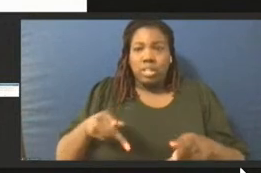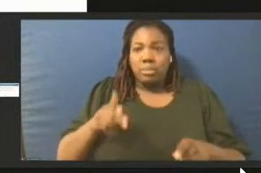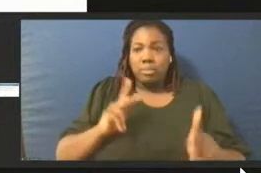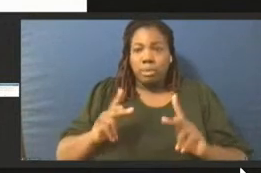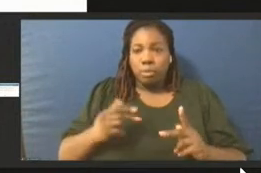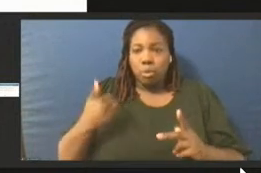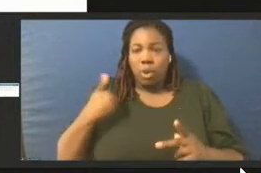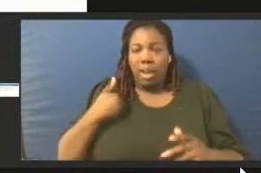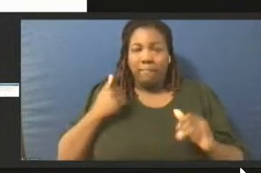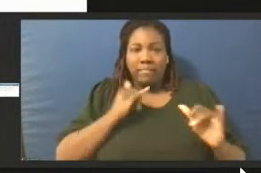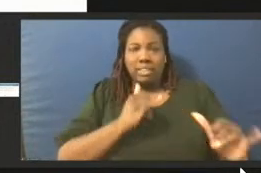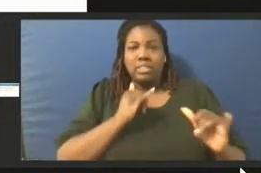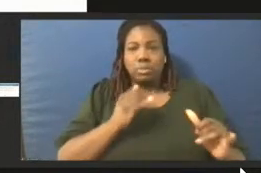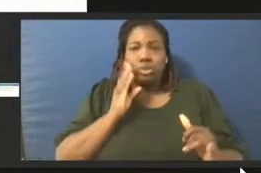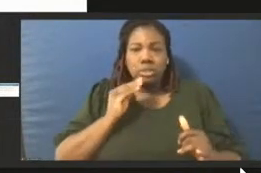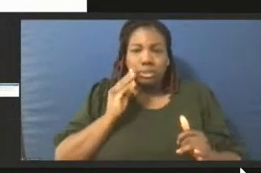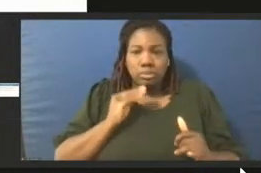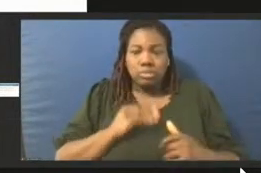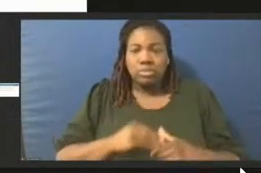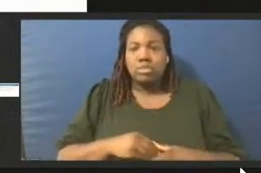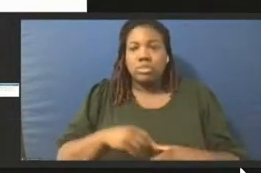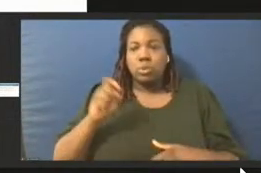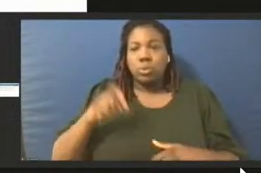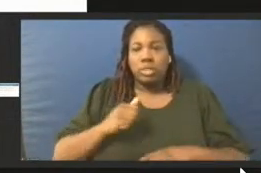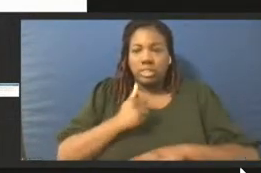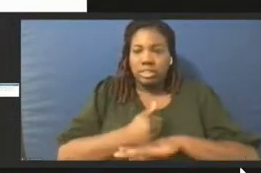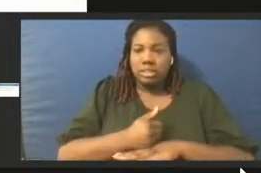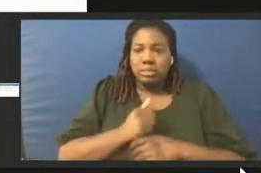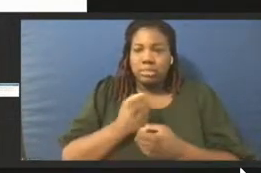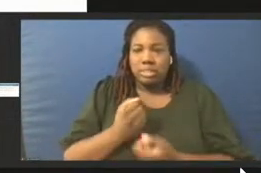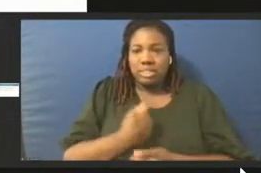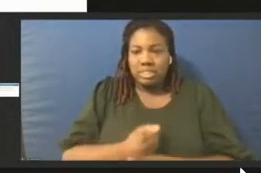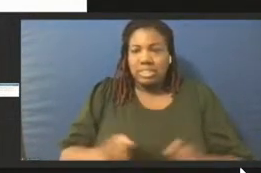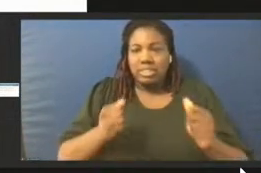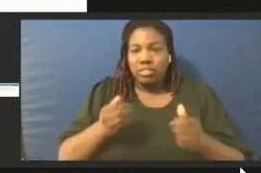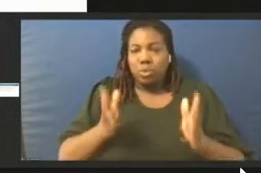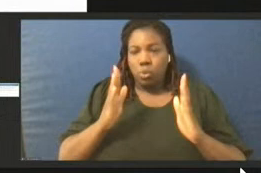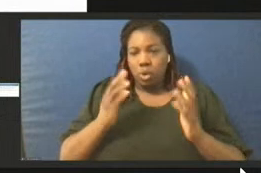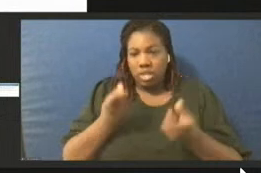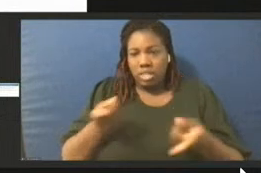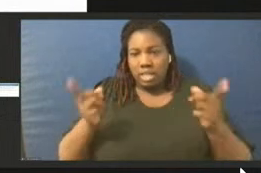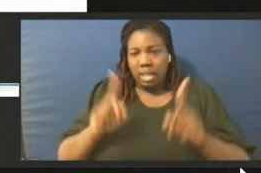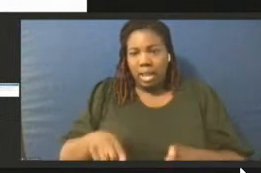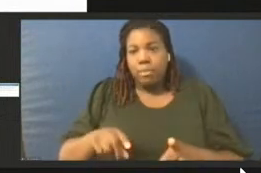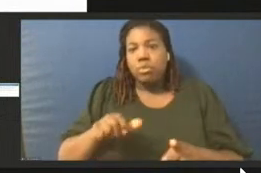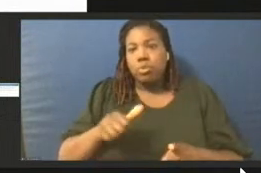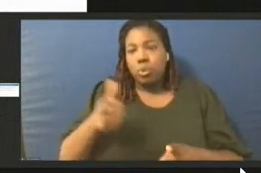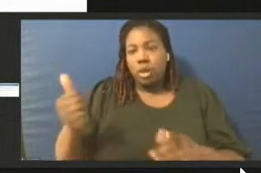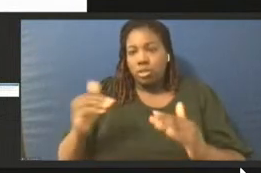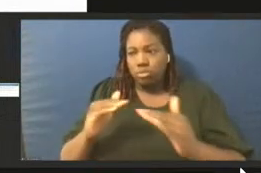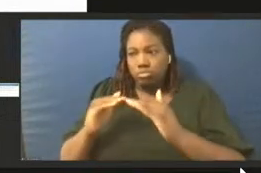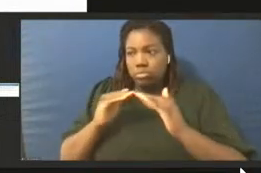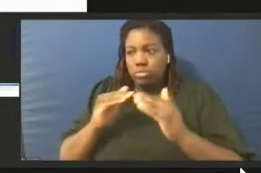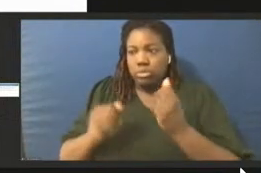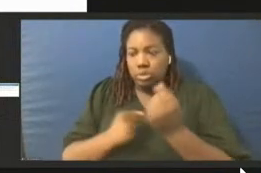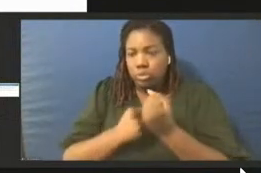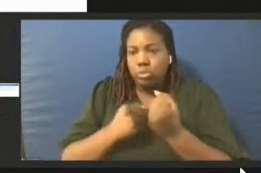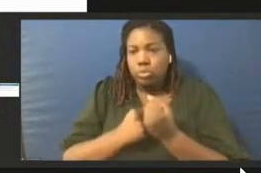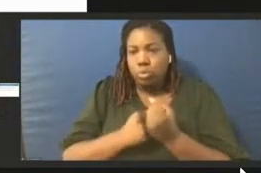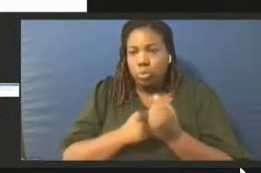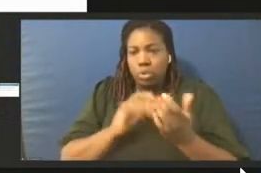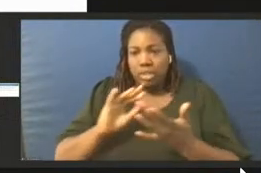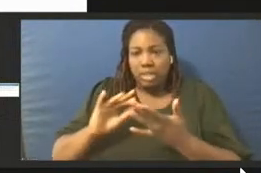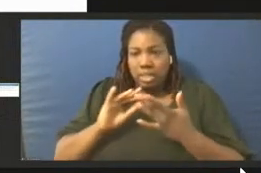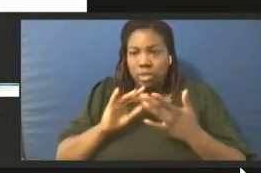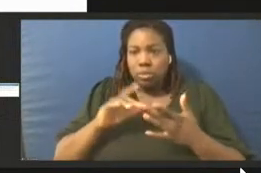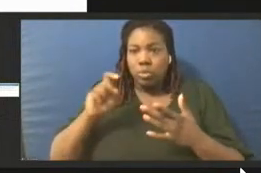similar experiences. We must set up a safe way for this to happen through other peer support networks. They also need